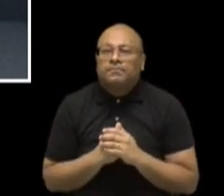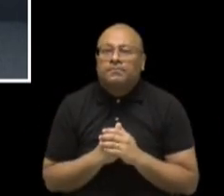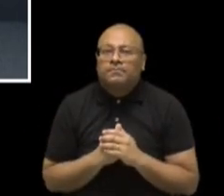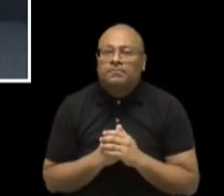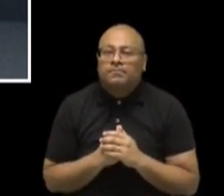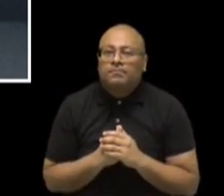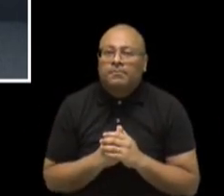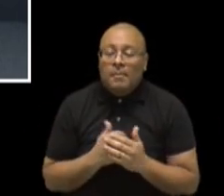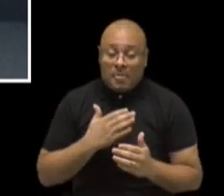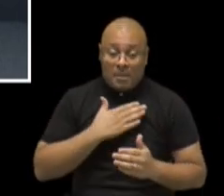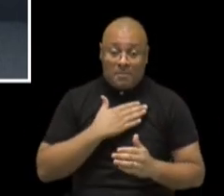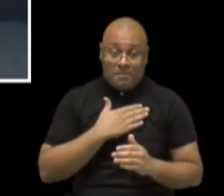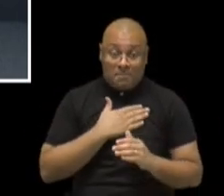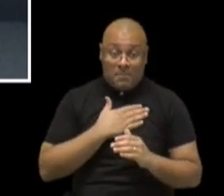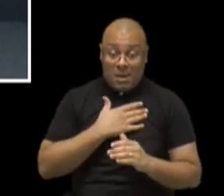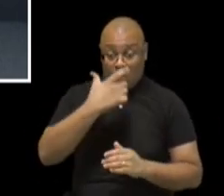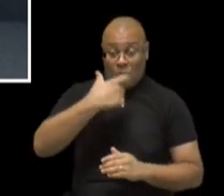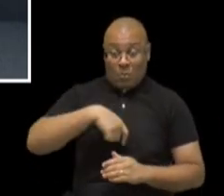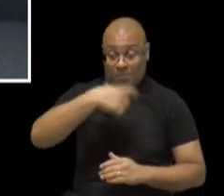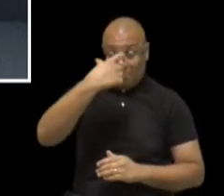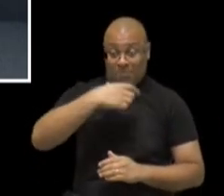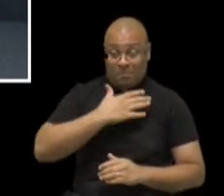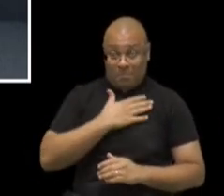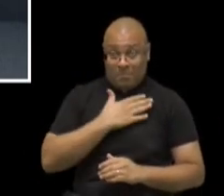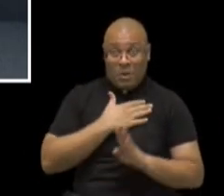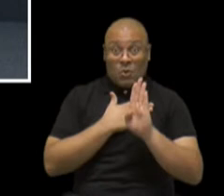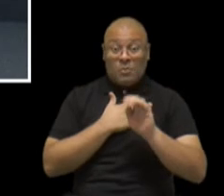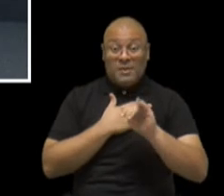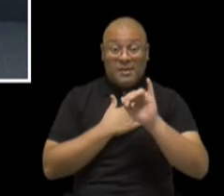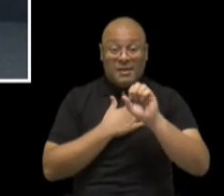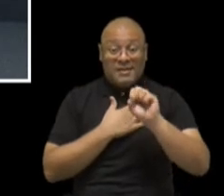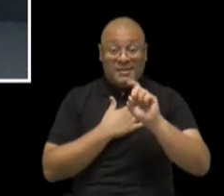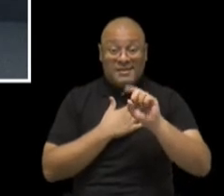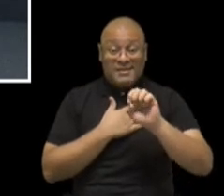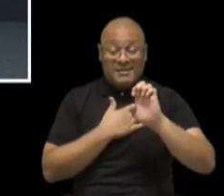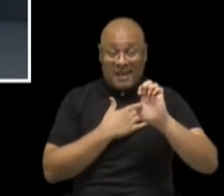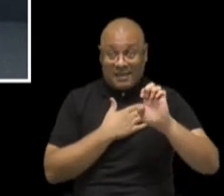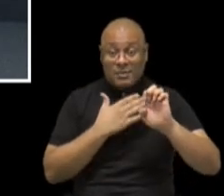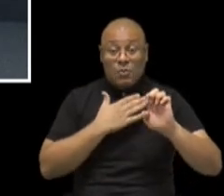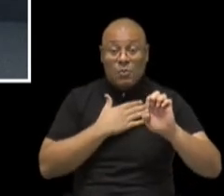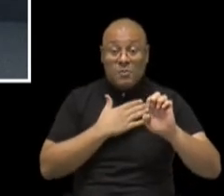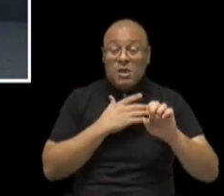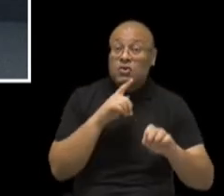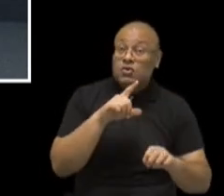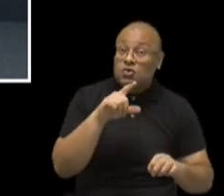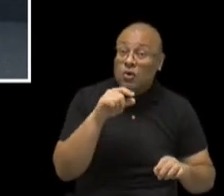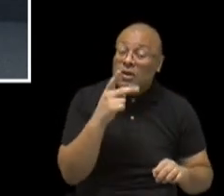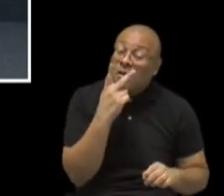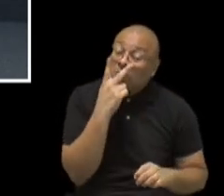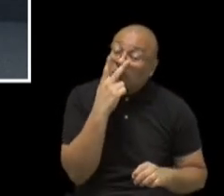My B-side is probably,